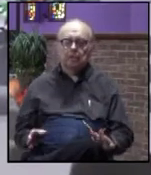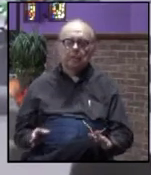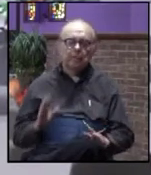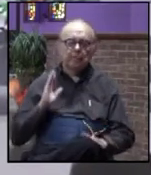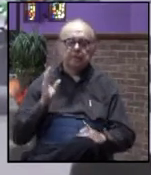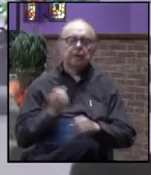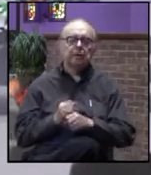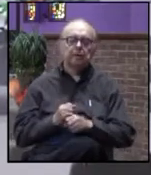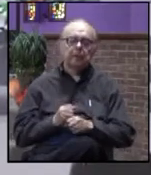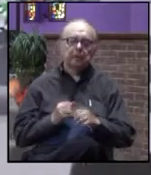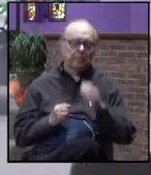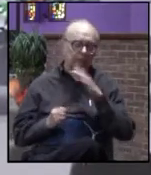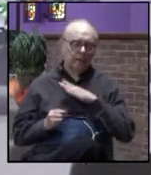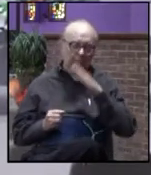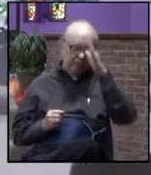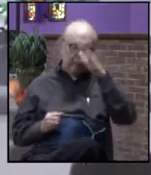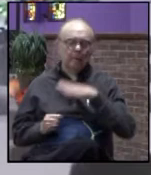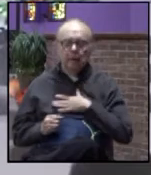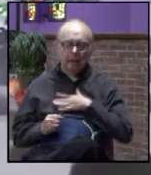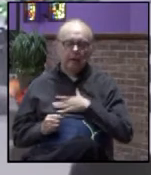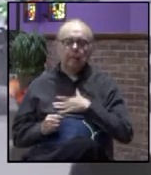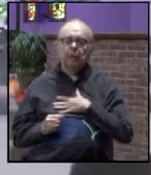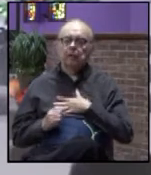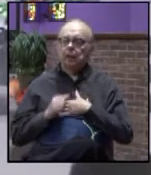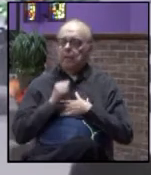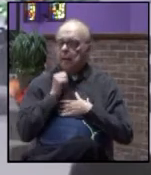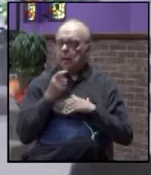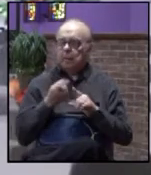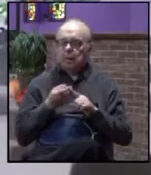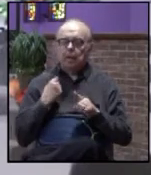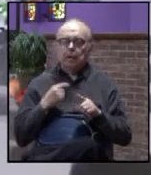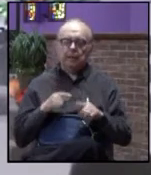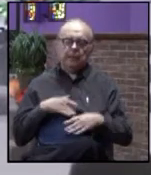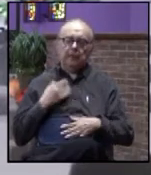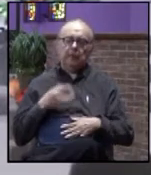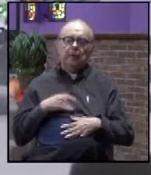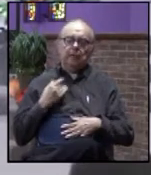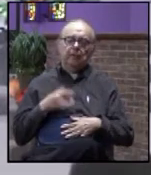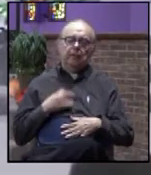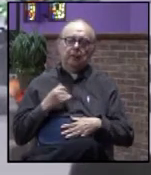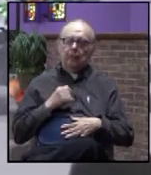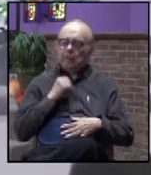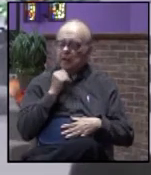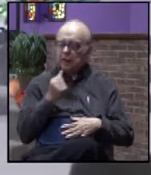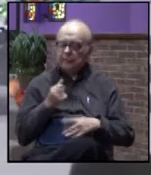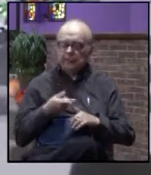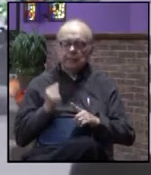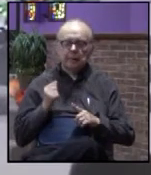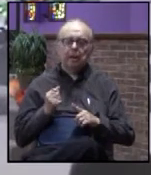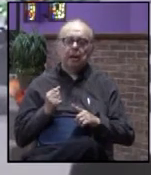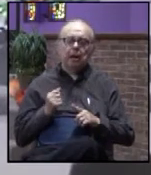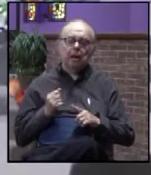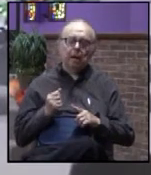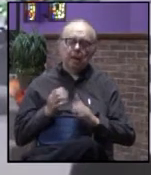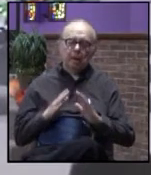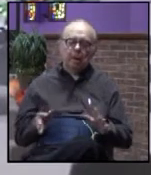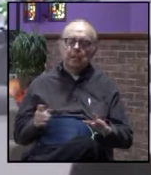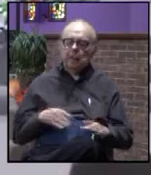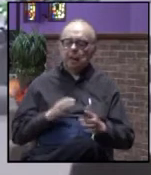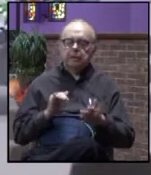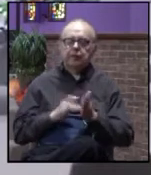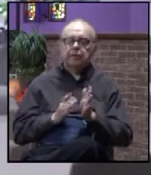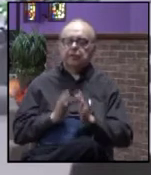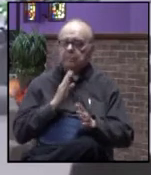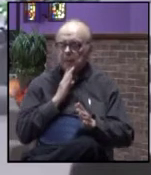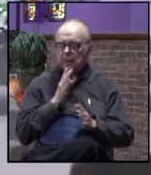get, ladies and gentlemen, is not from a feeling. It's not from a treaty. The peace that he's talking